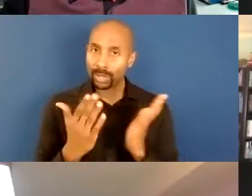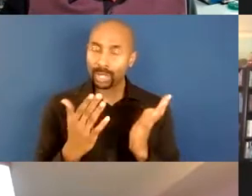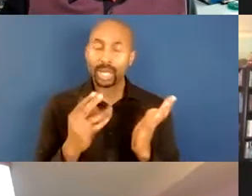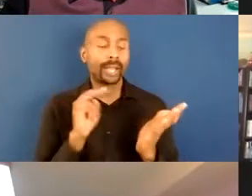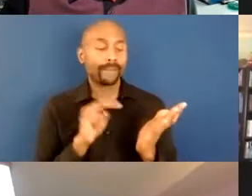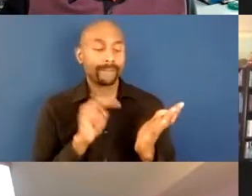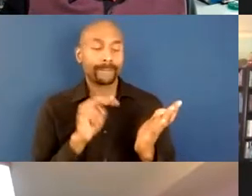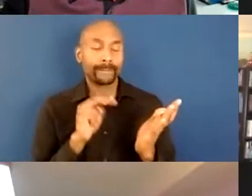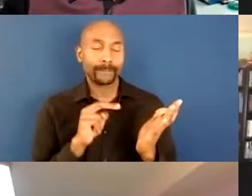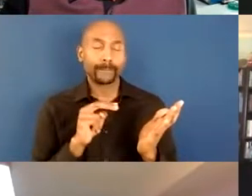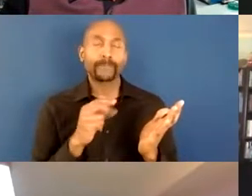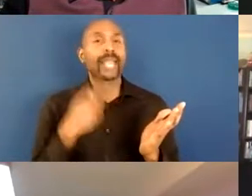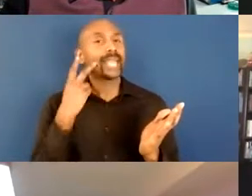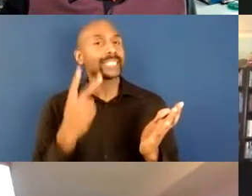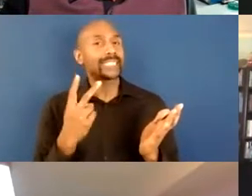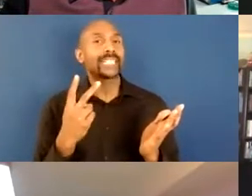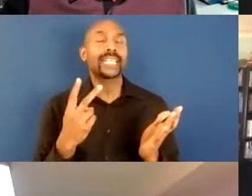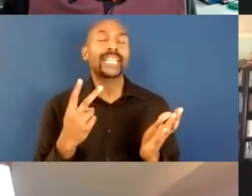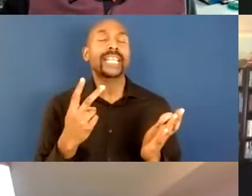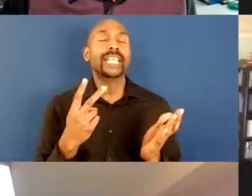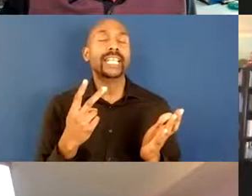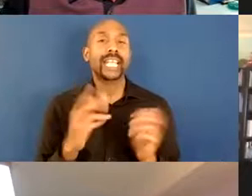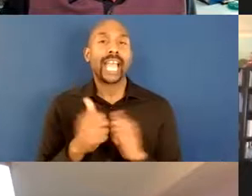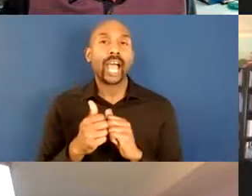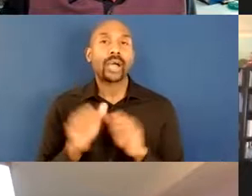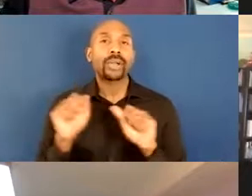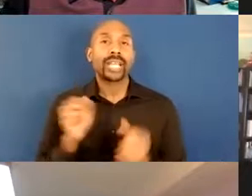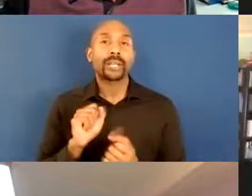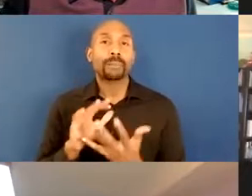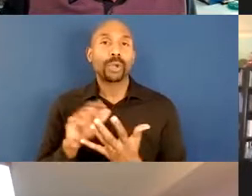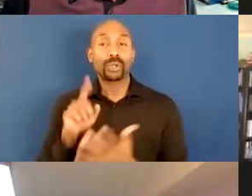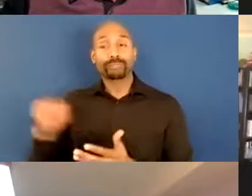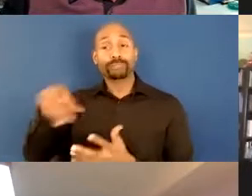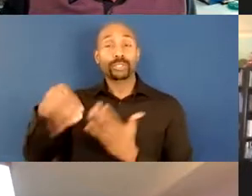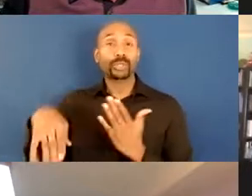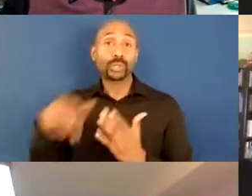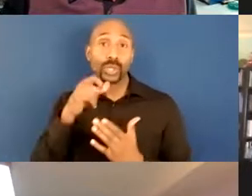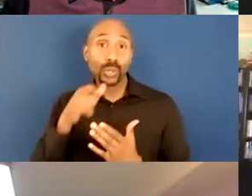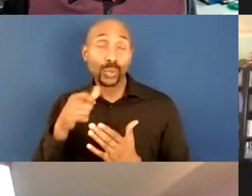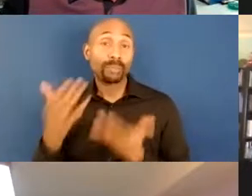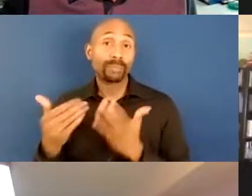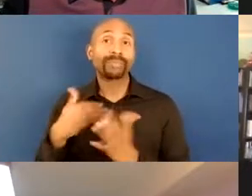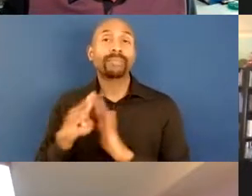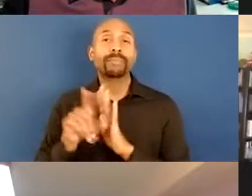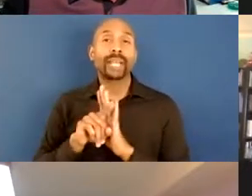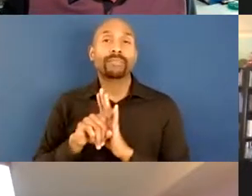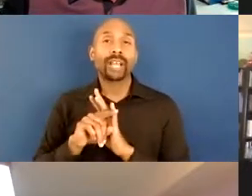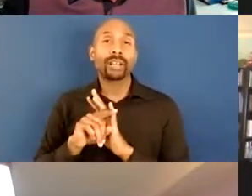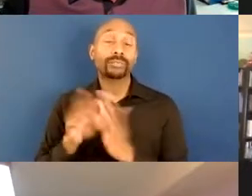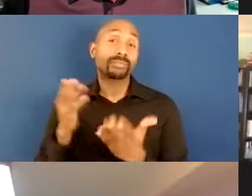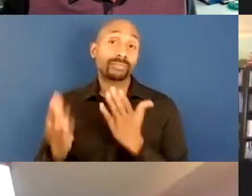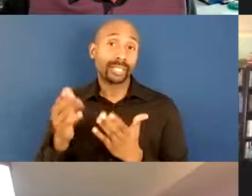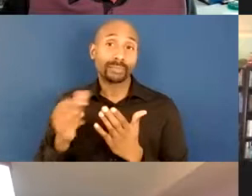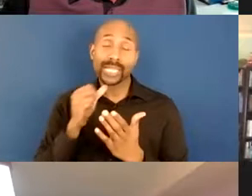about how to approach those students who come in from backgrounds that might not